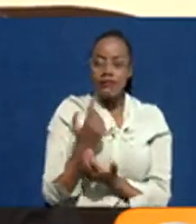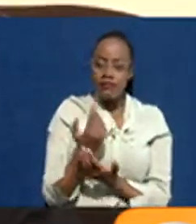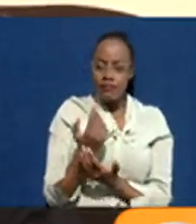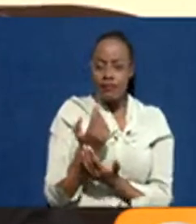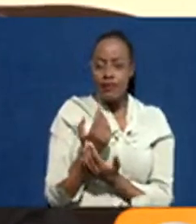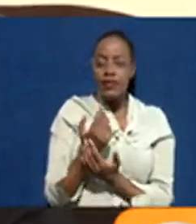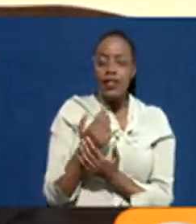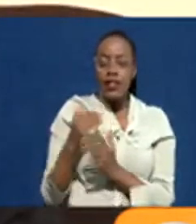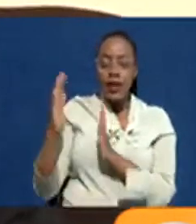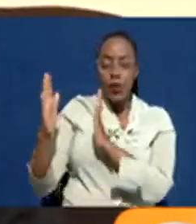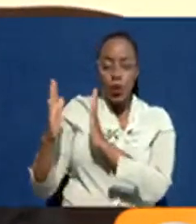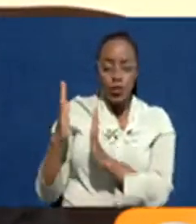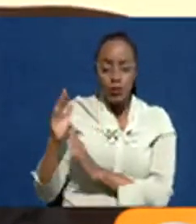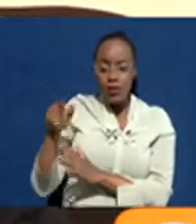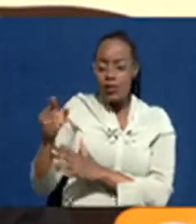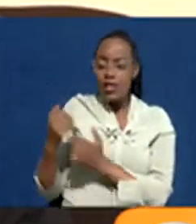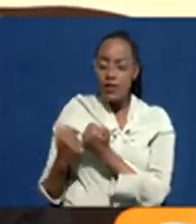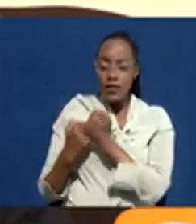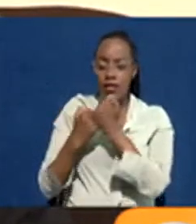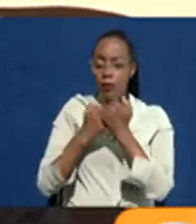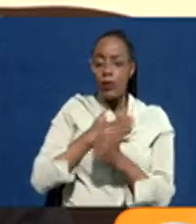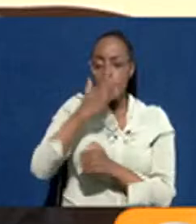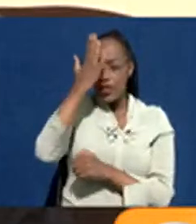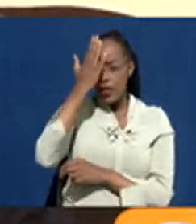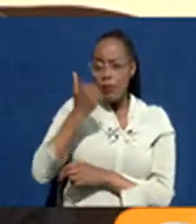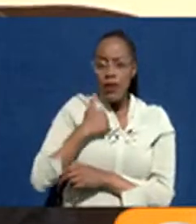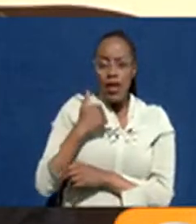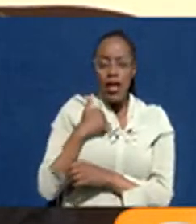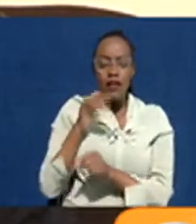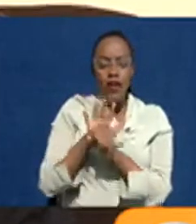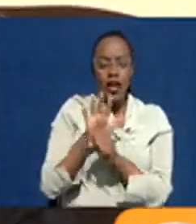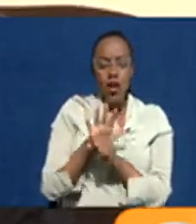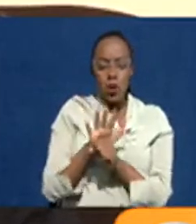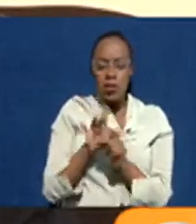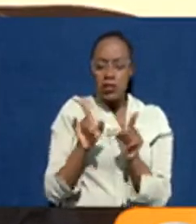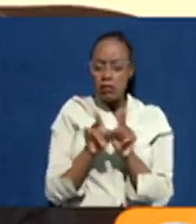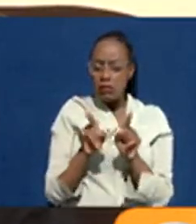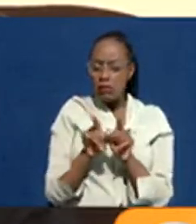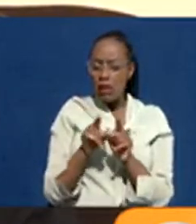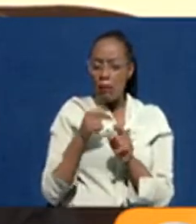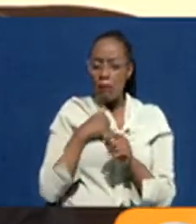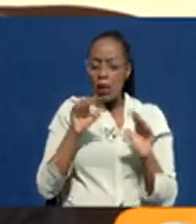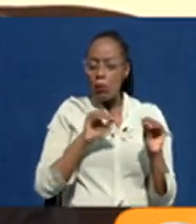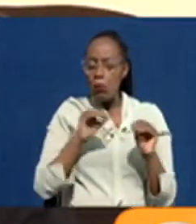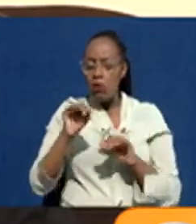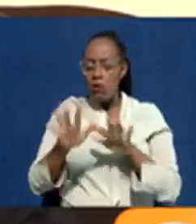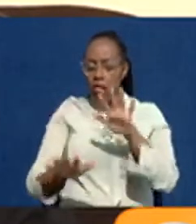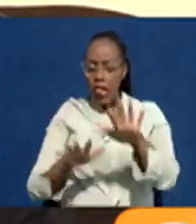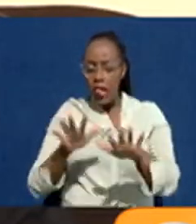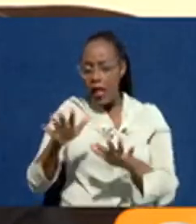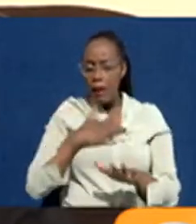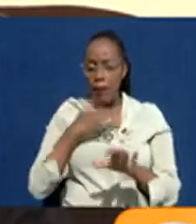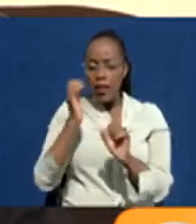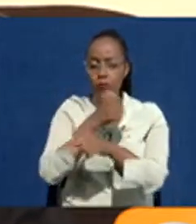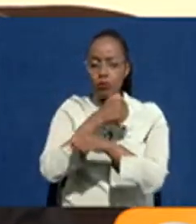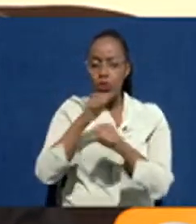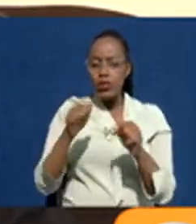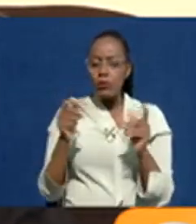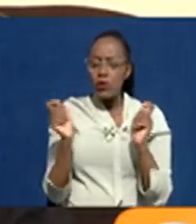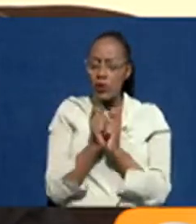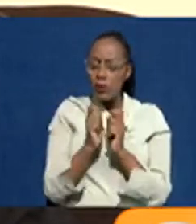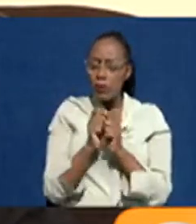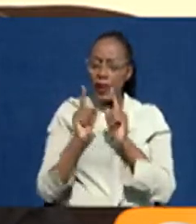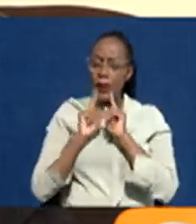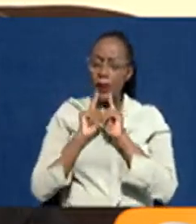the gatekeeper. Why? Because I had a lot of, I could not move my knees. They were very